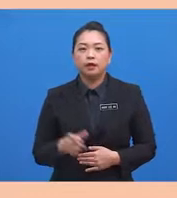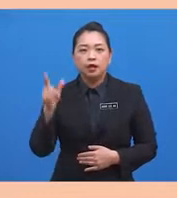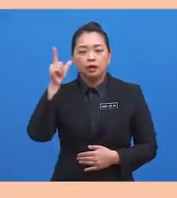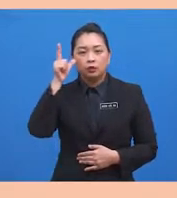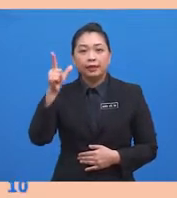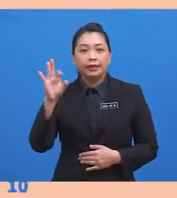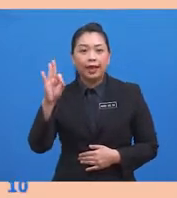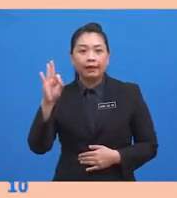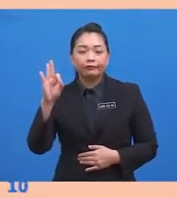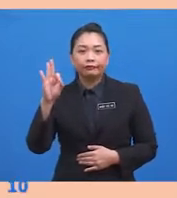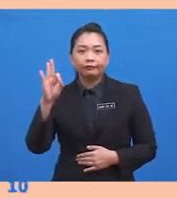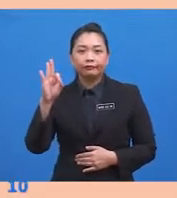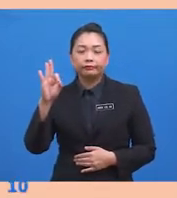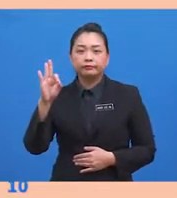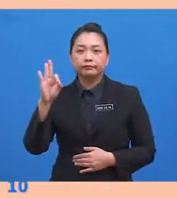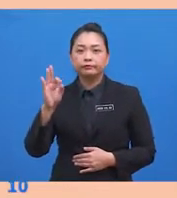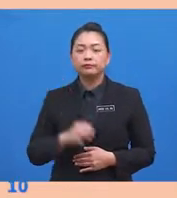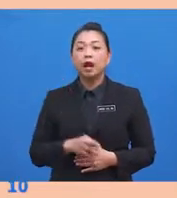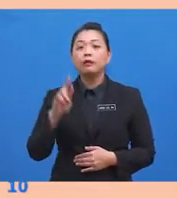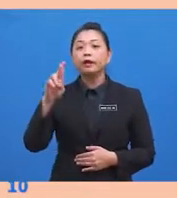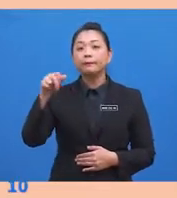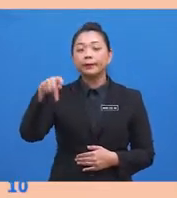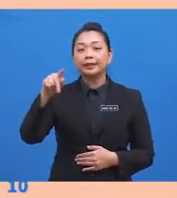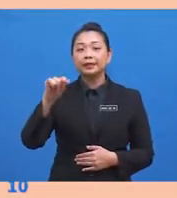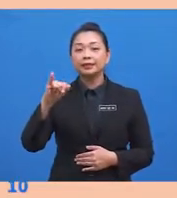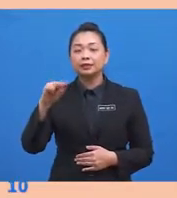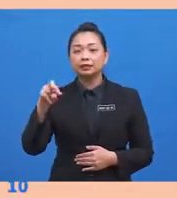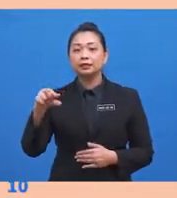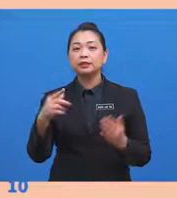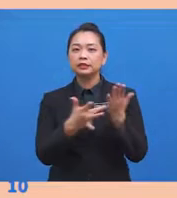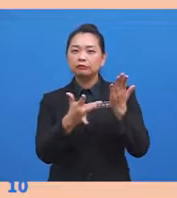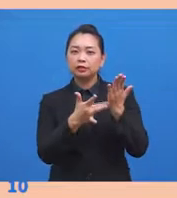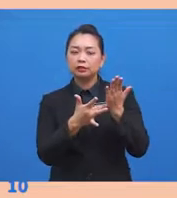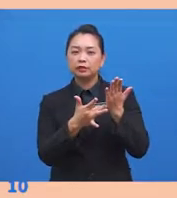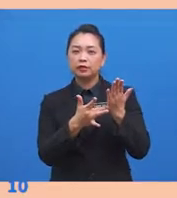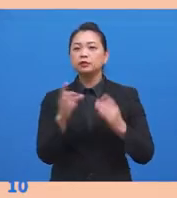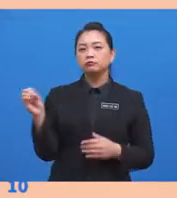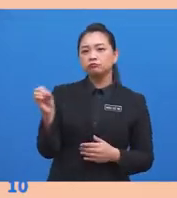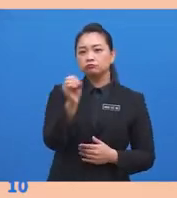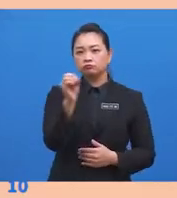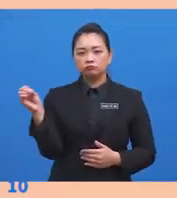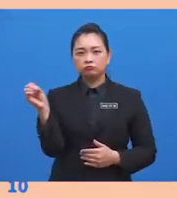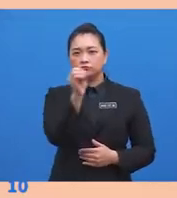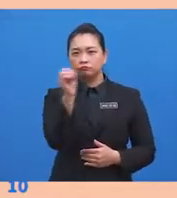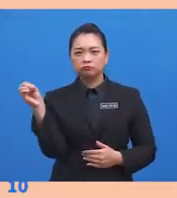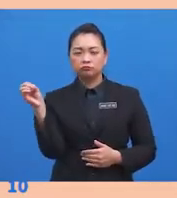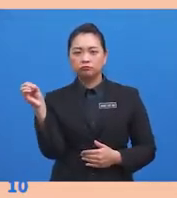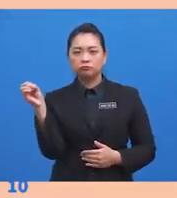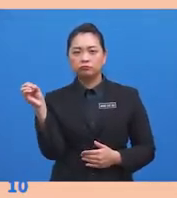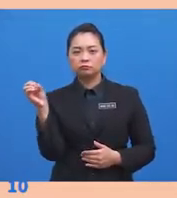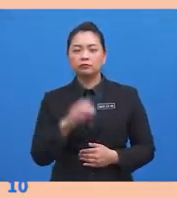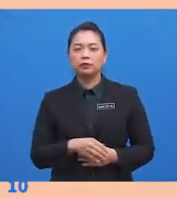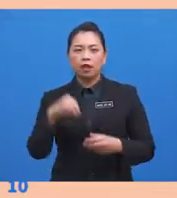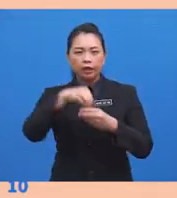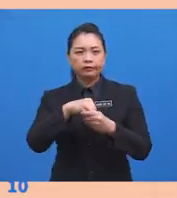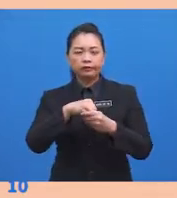Looking at heading F, rapping techniques. Well, neither rapping nor techniques were mentioned. And